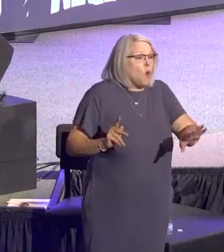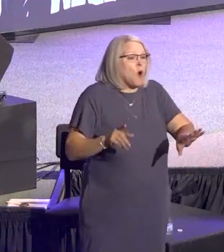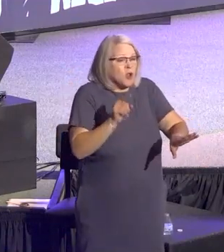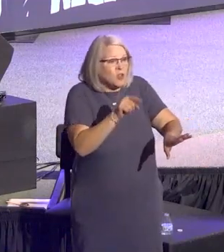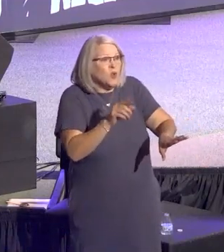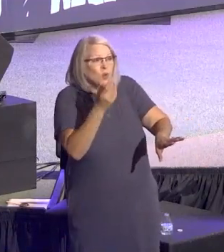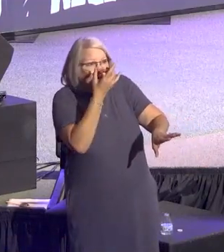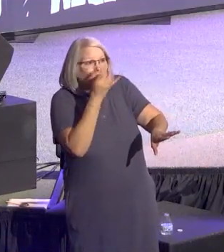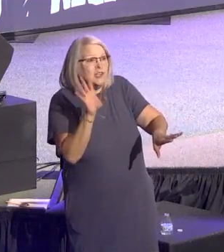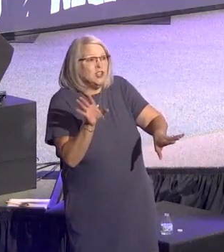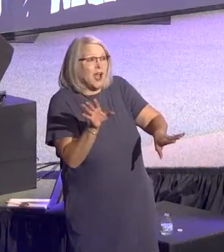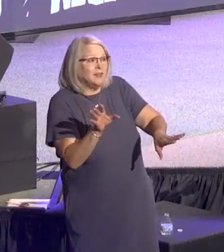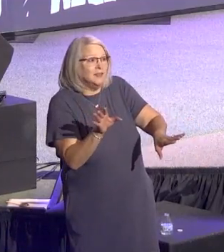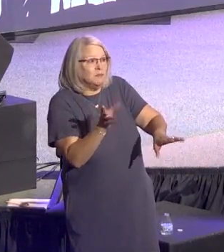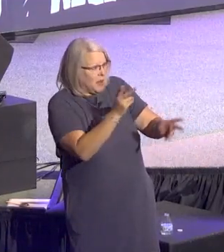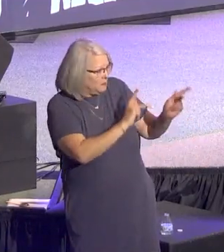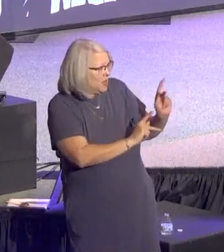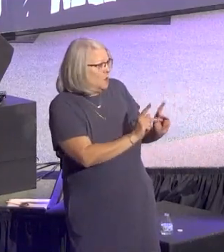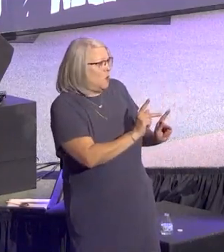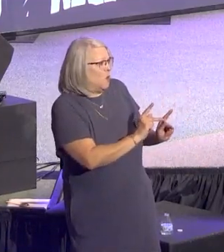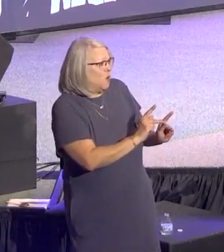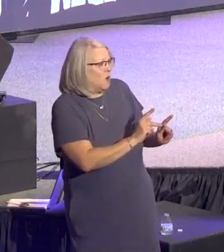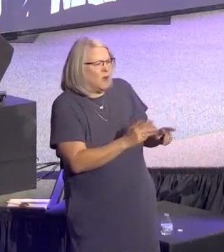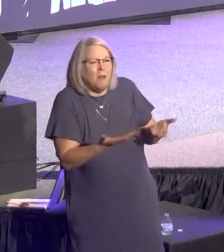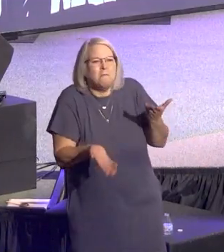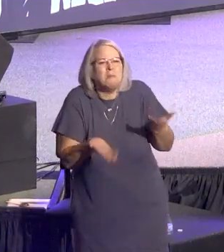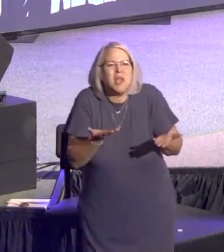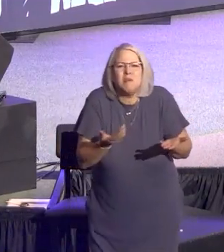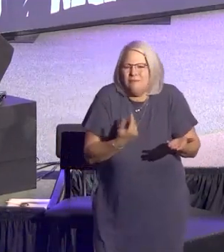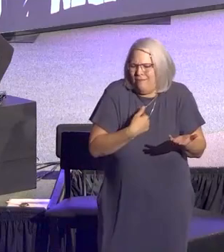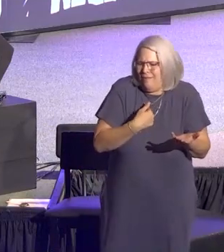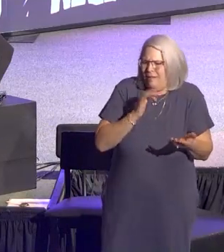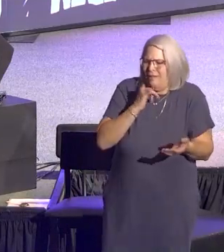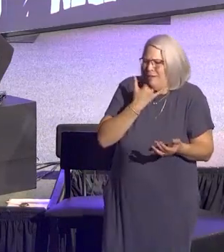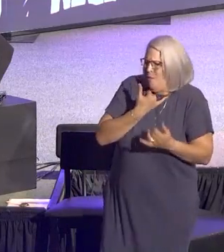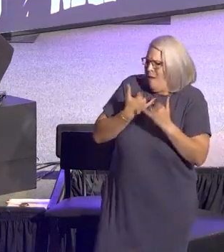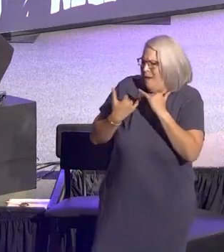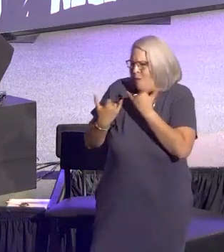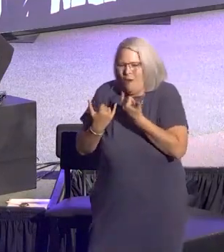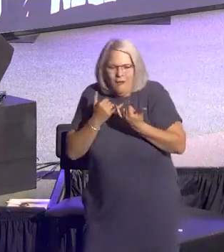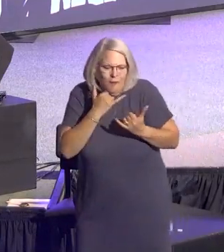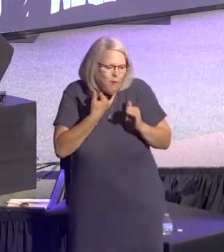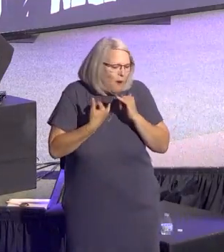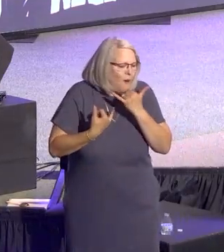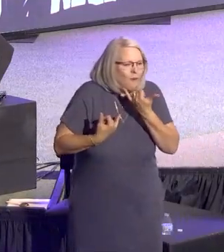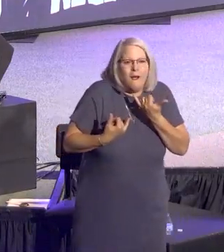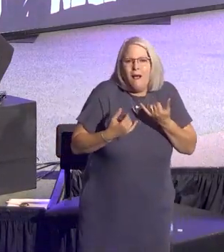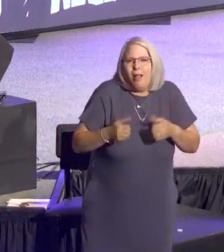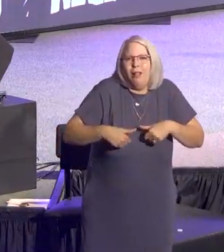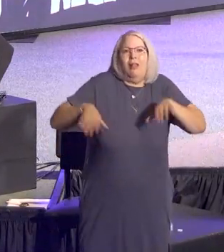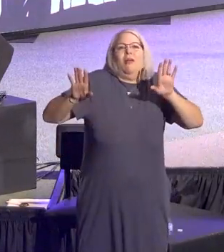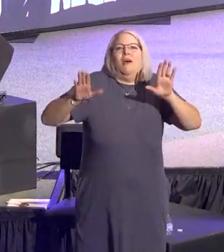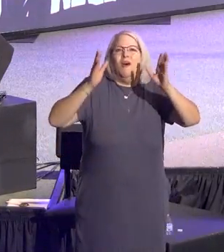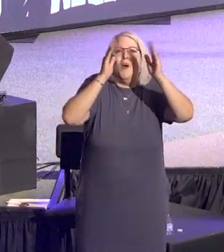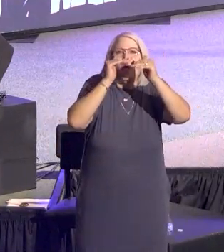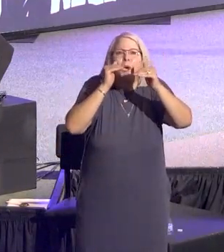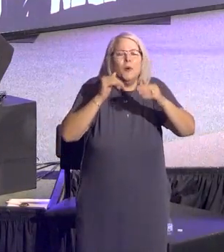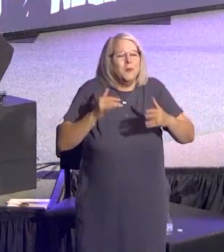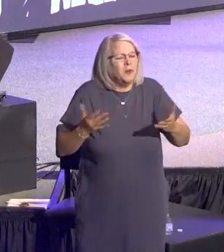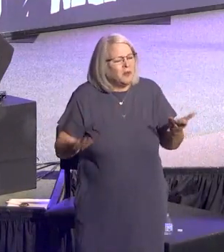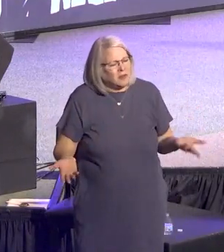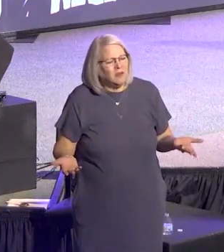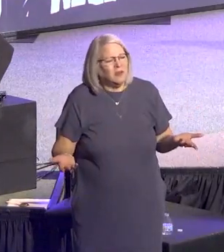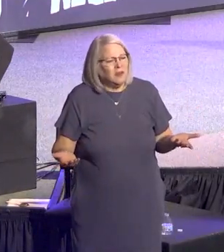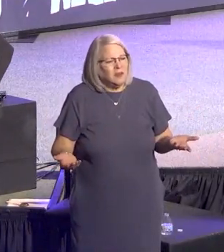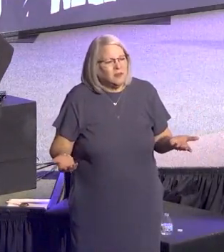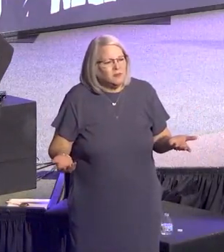by people. Maybe you've made a lot of mistakes in that process and maybe you've given up hope and maybe people have even written you off. I'm sure